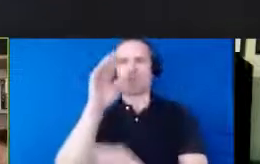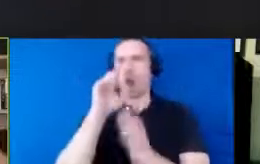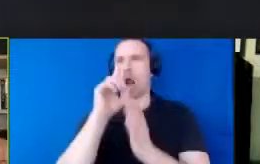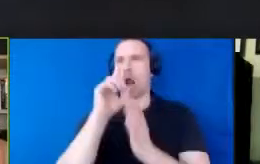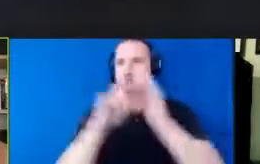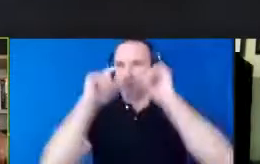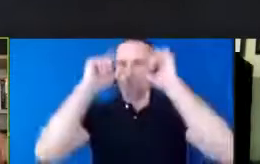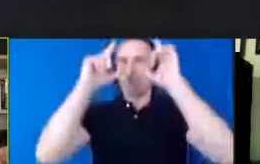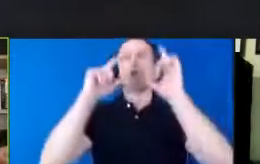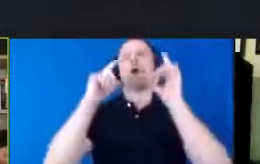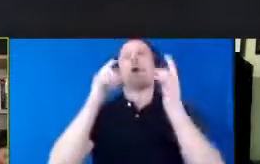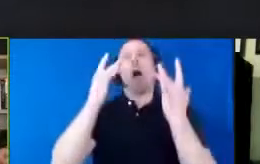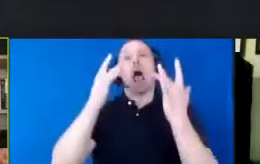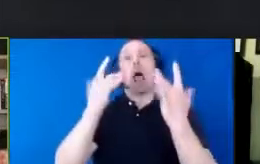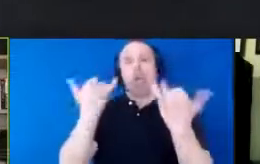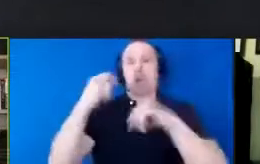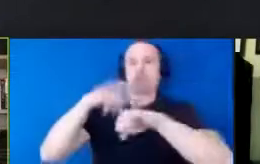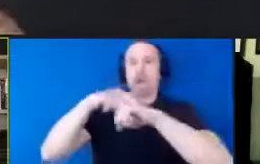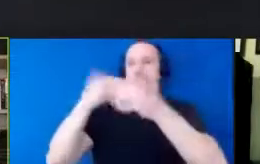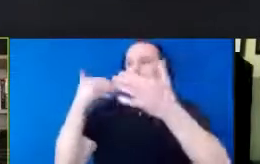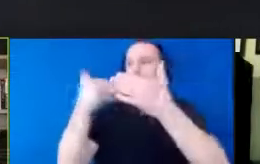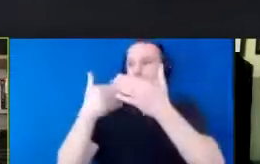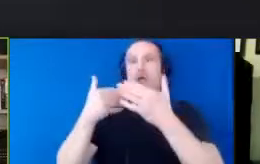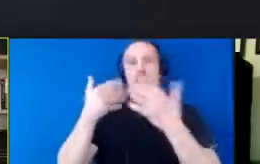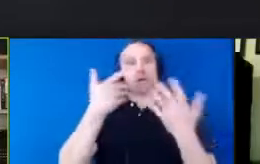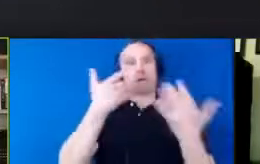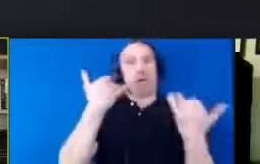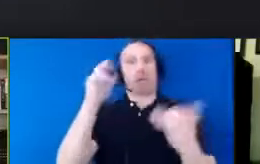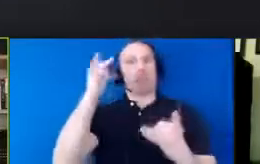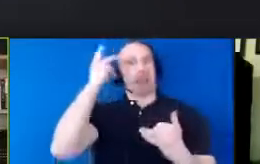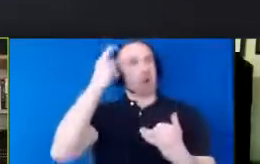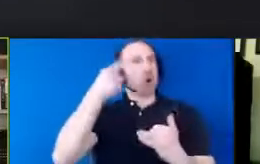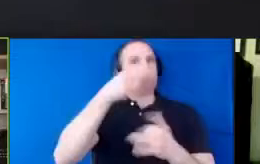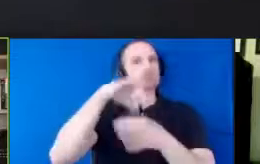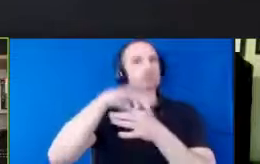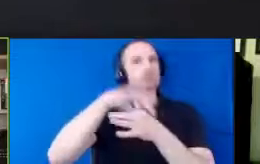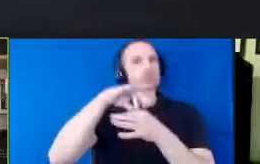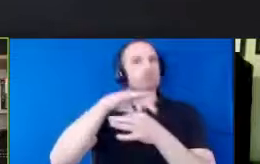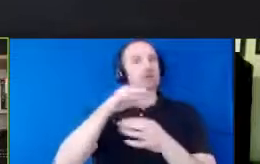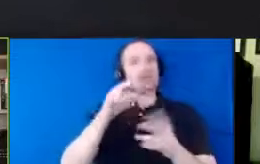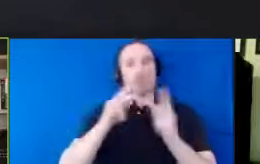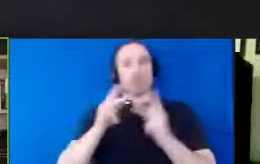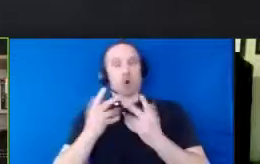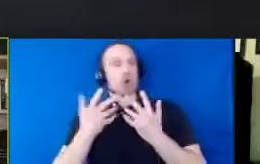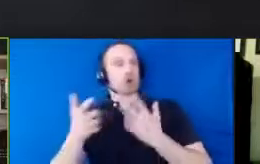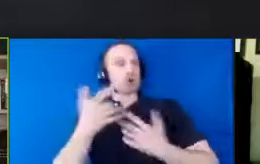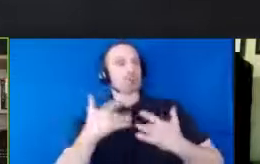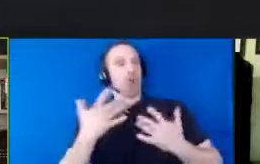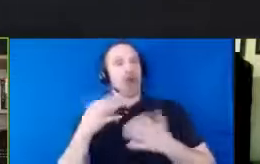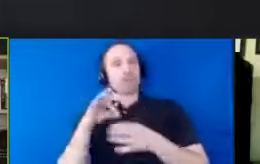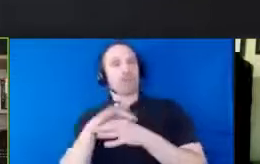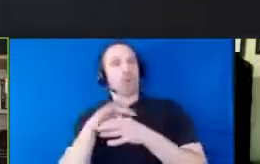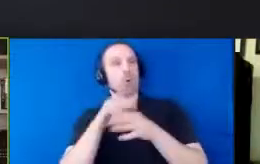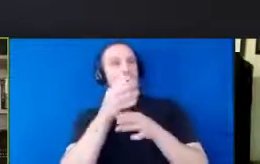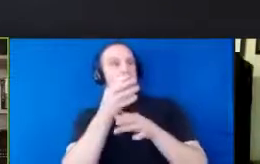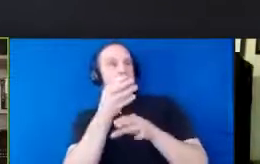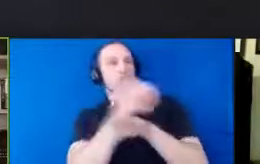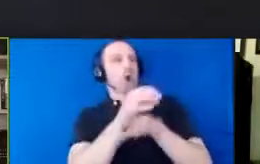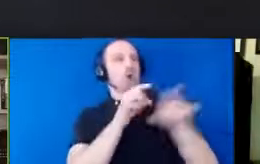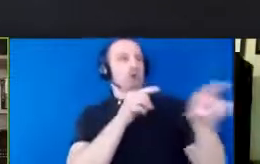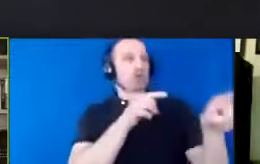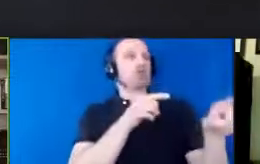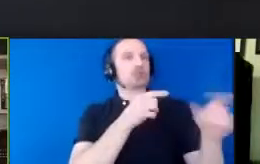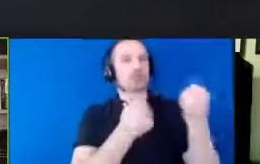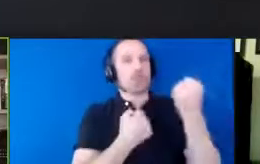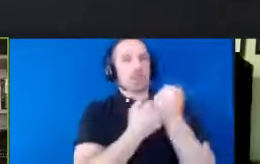are trying to force votes that will make politicians have a tough thing to defend in their campaign. So somebody will throw up something like,